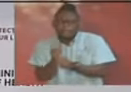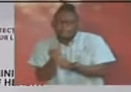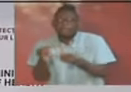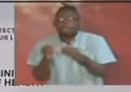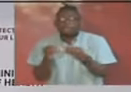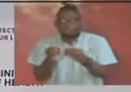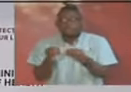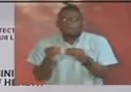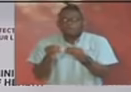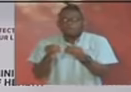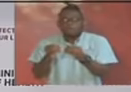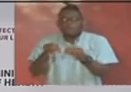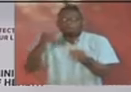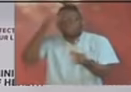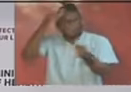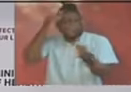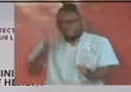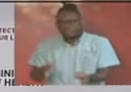Newsday, please.